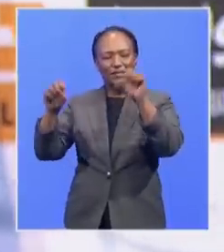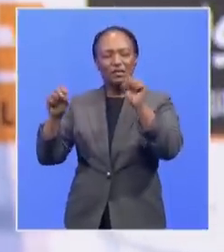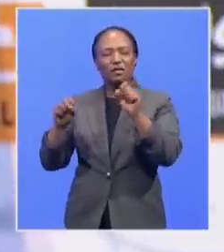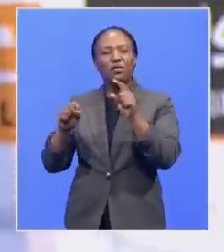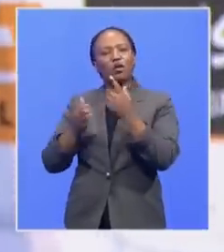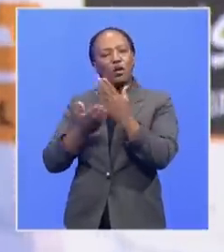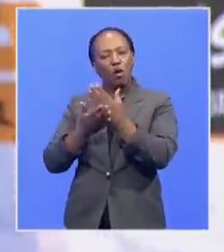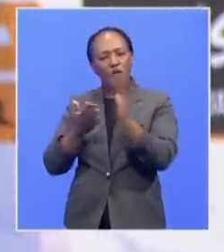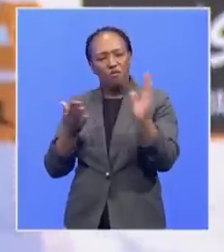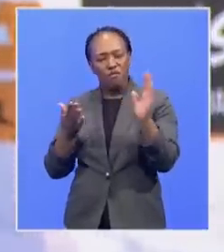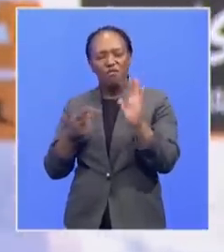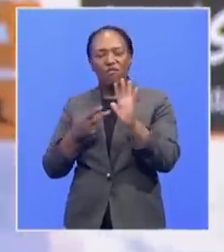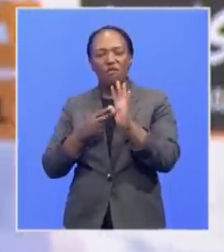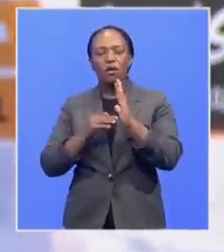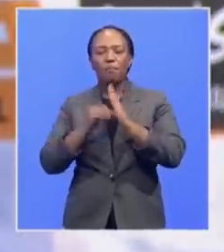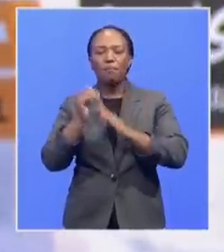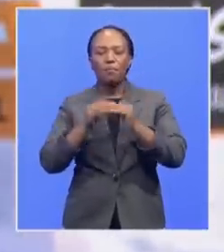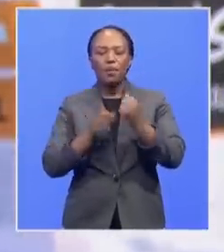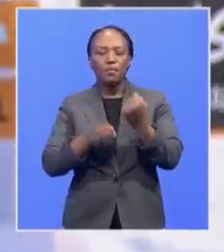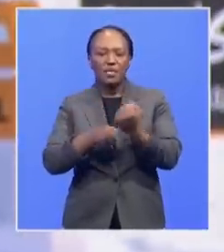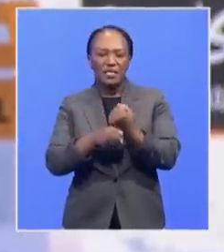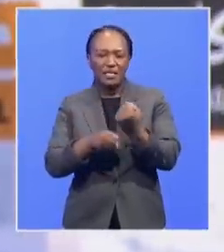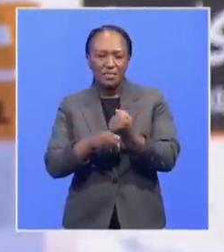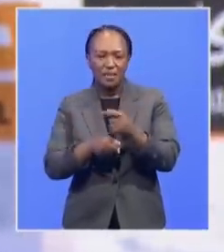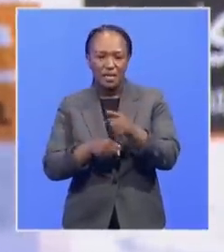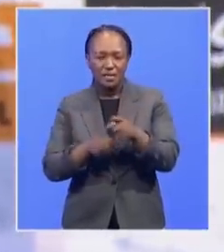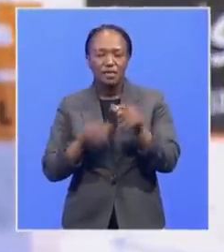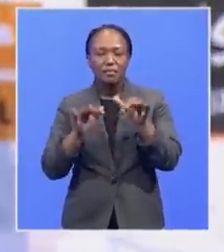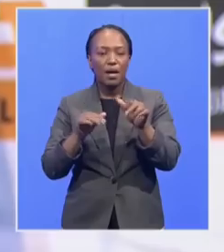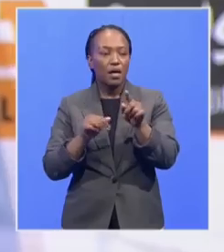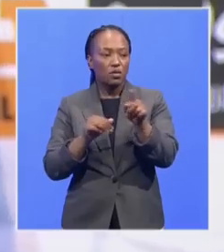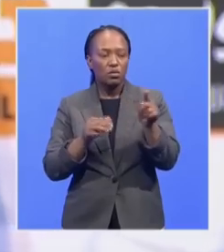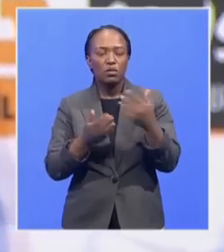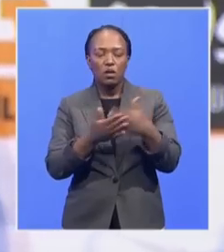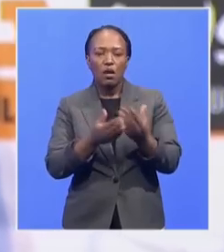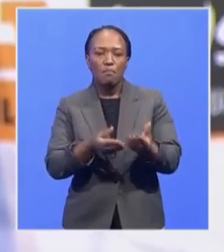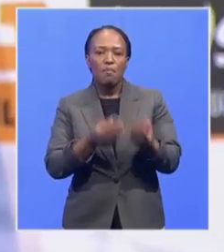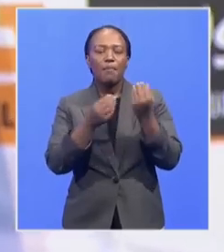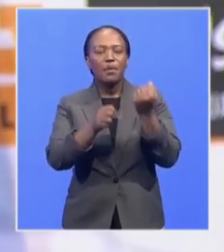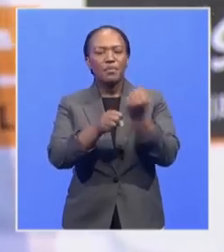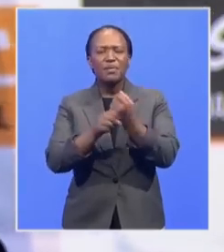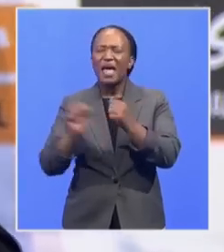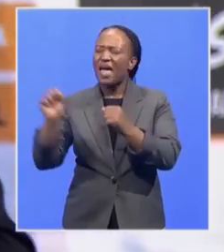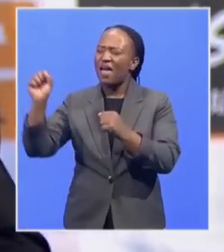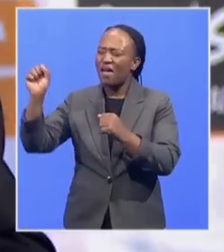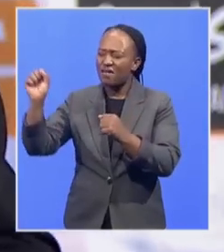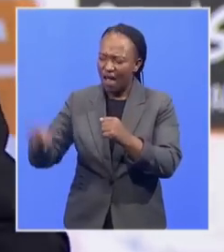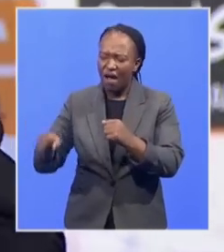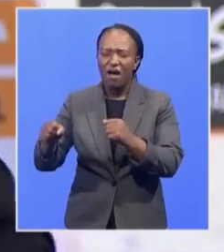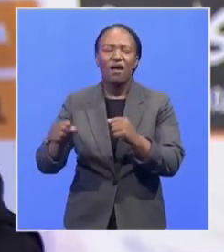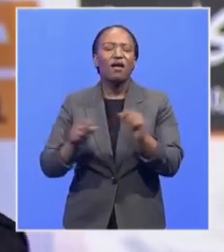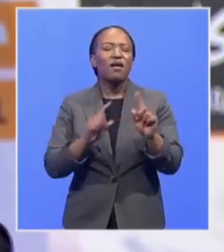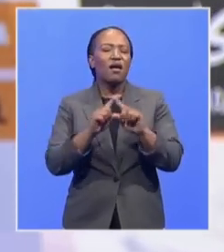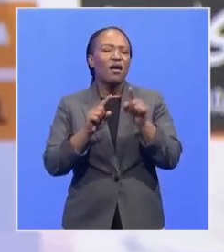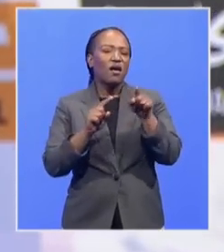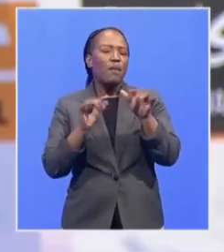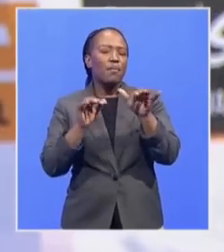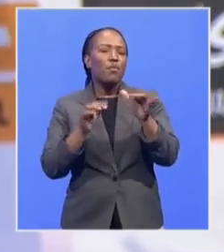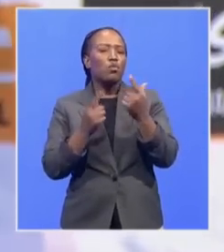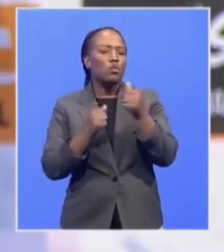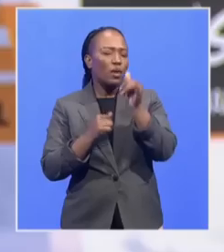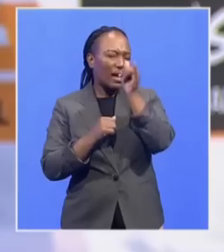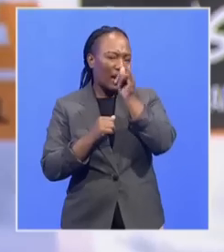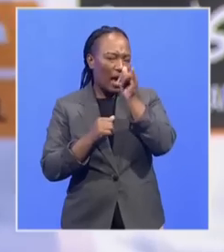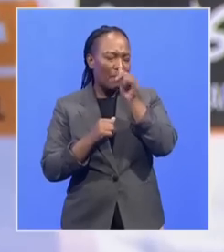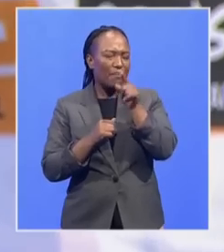ga mesebetsi batho ba rona ba sebetse and le bao ba etsang crime